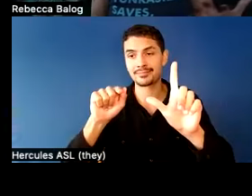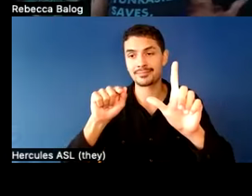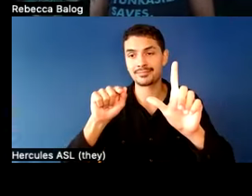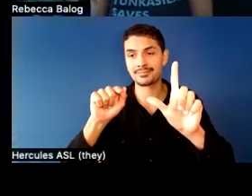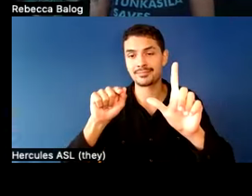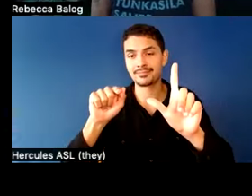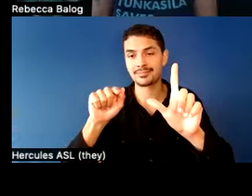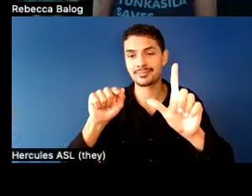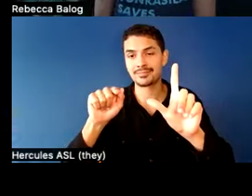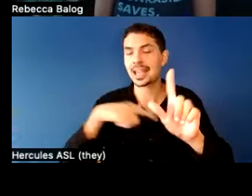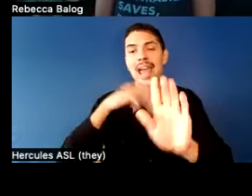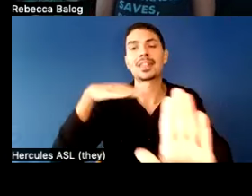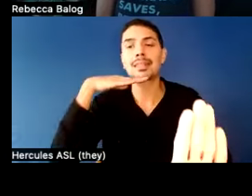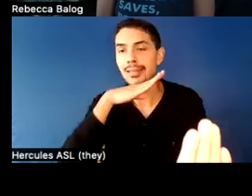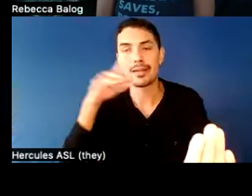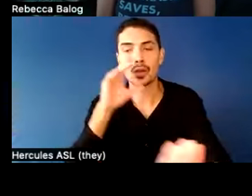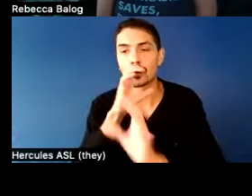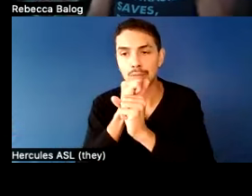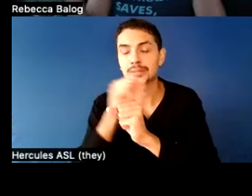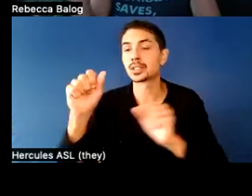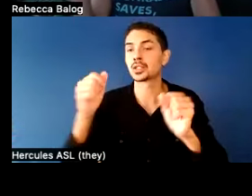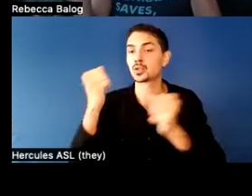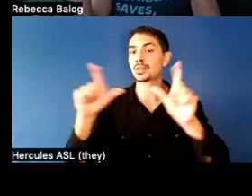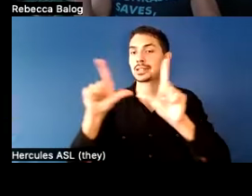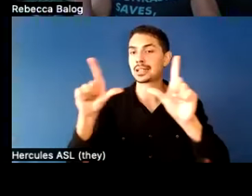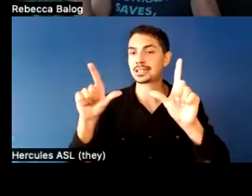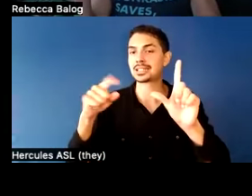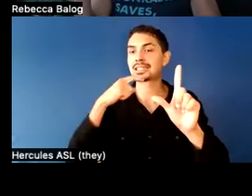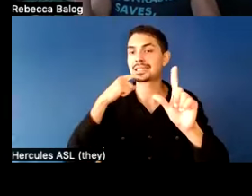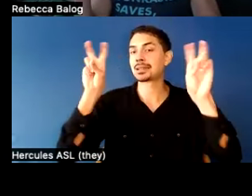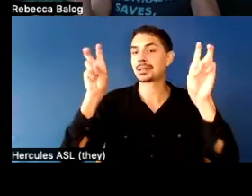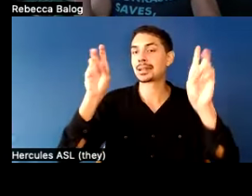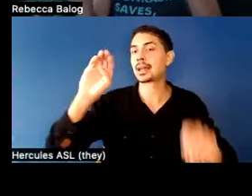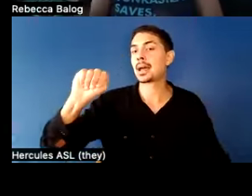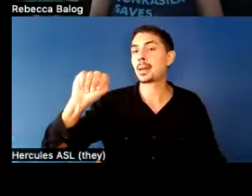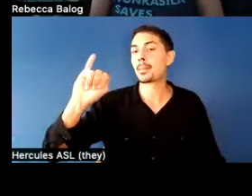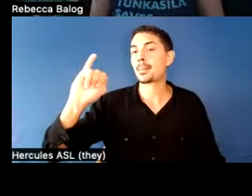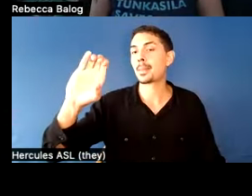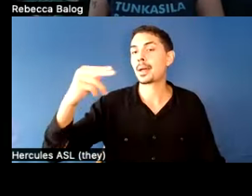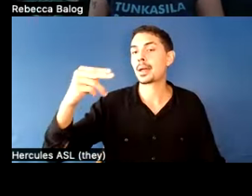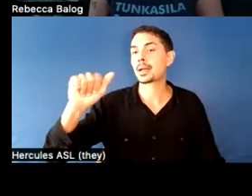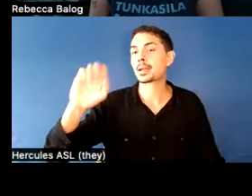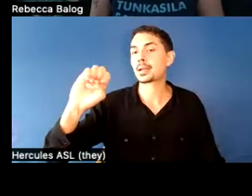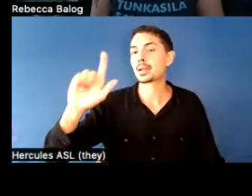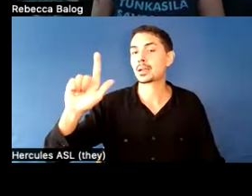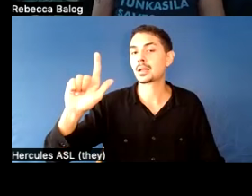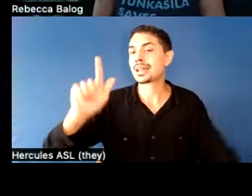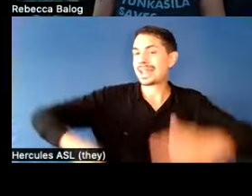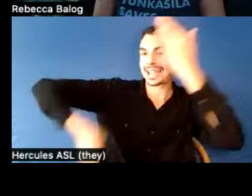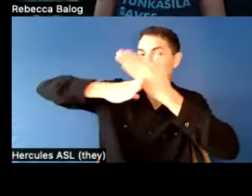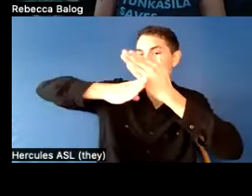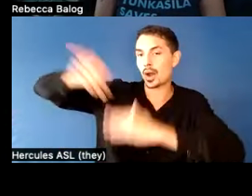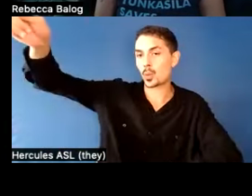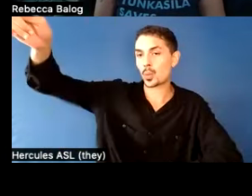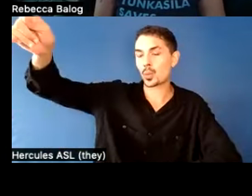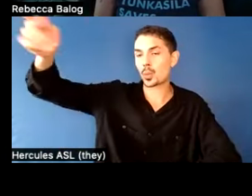right now for confidentiality, but their driver's license said Michael. And they immediately got kicked out